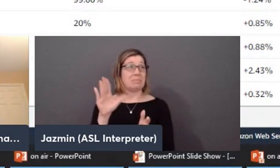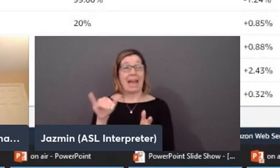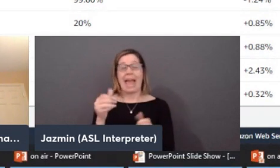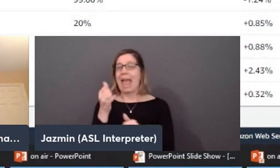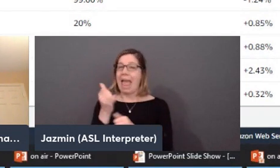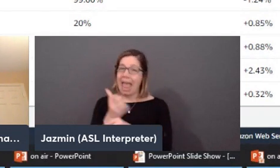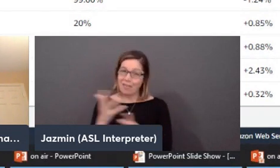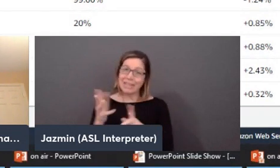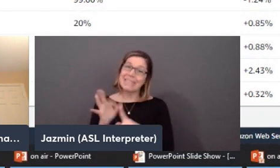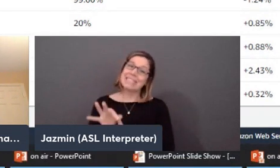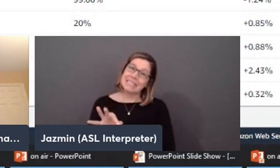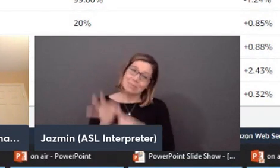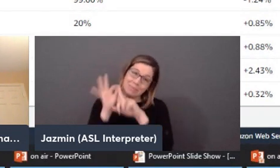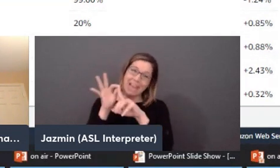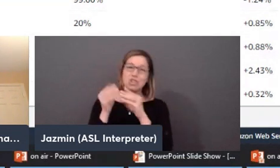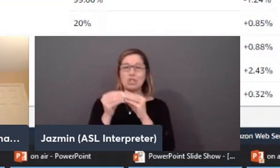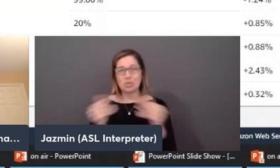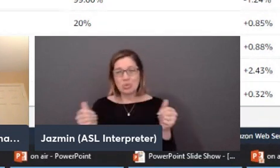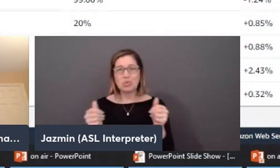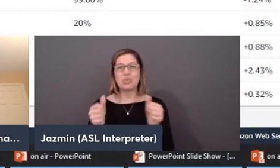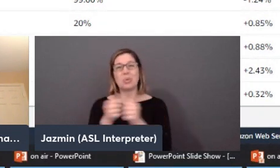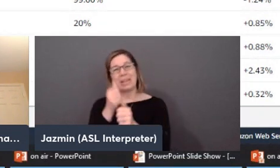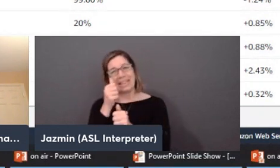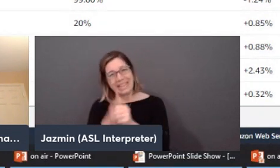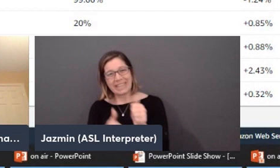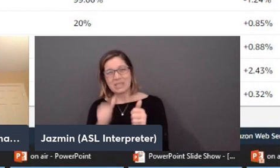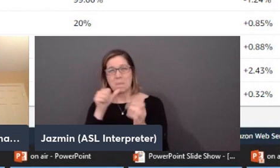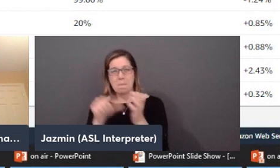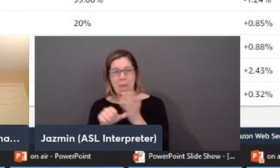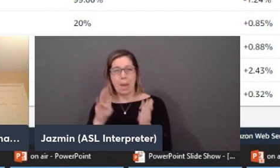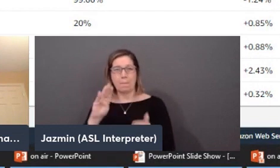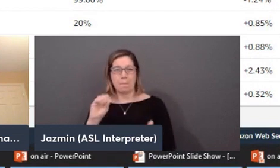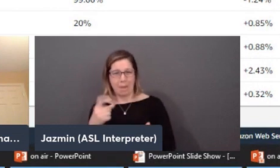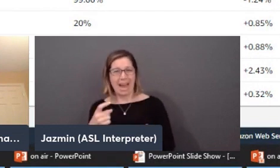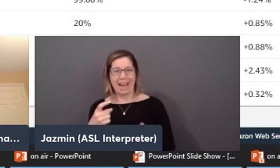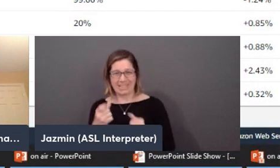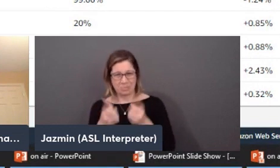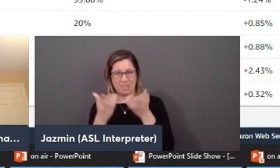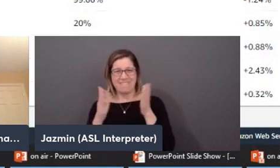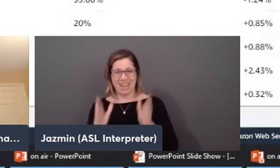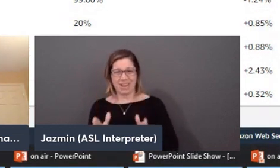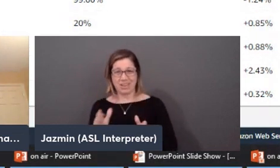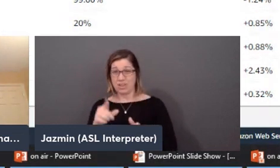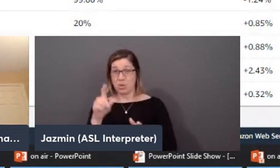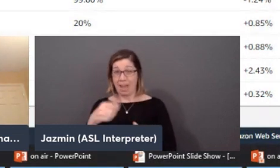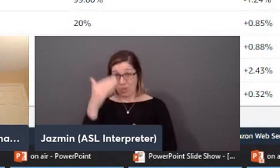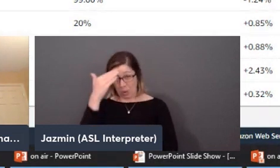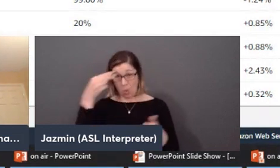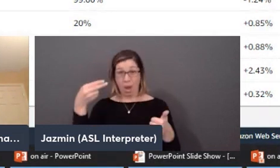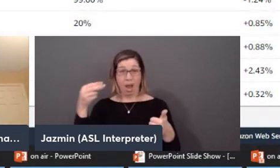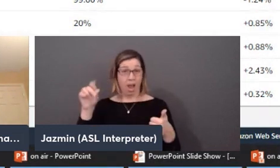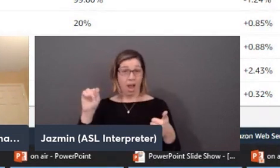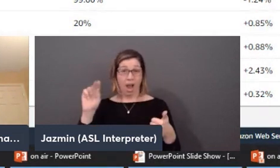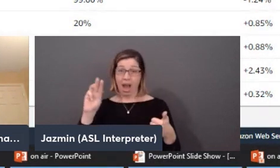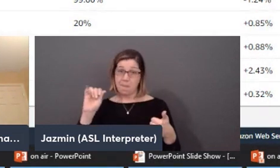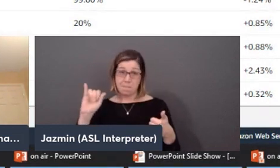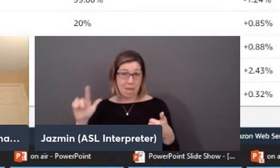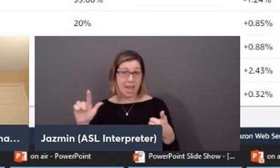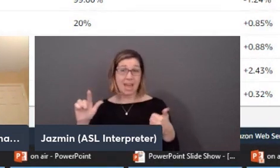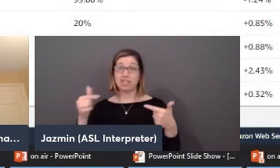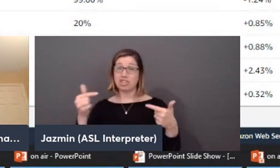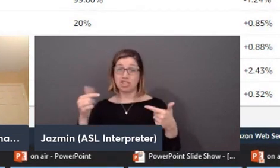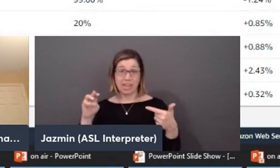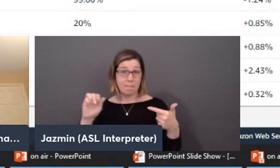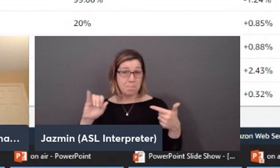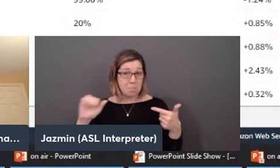within each mailbox provider. So basically, to really understand this, you need to get to know Hotmail, Gmail, Google,